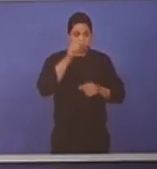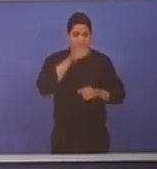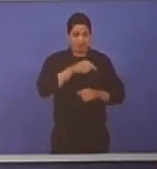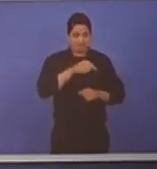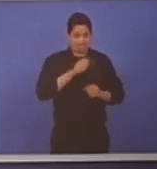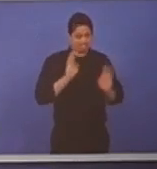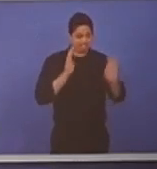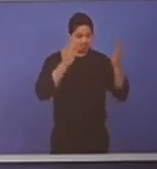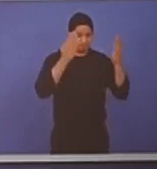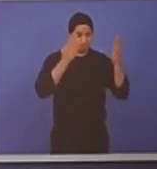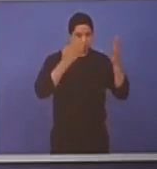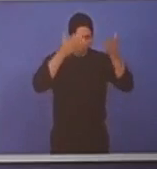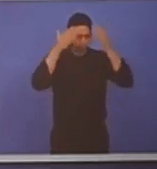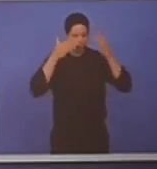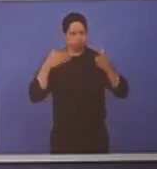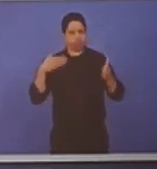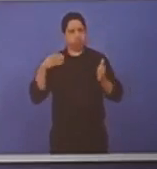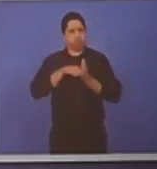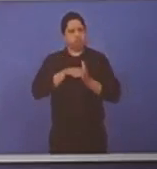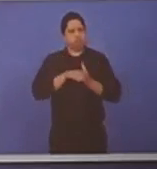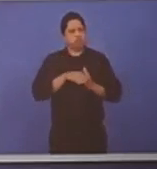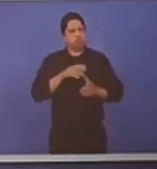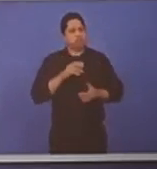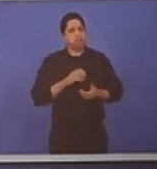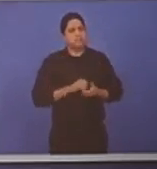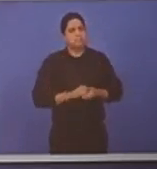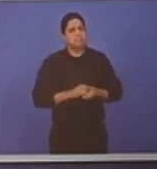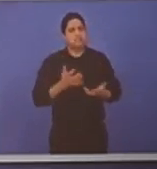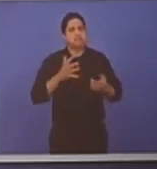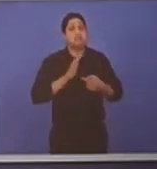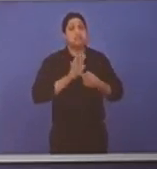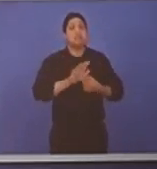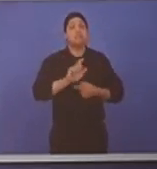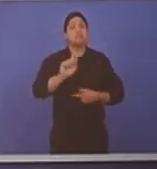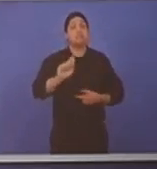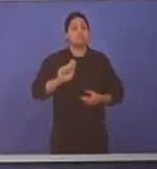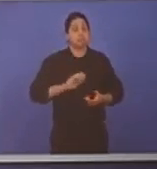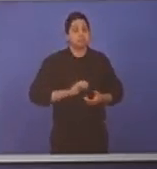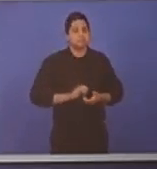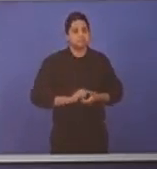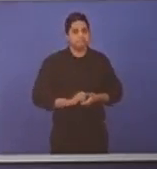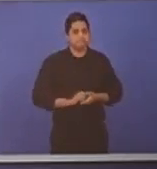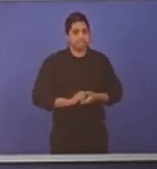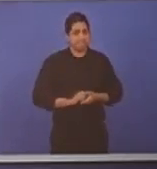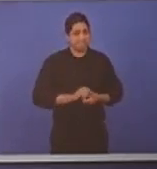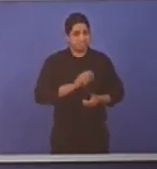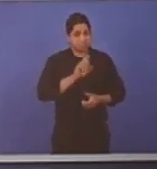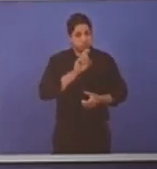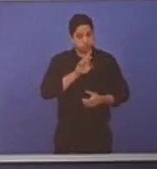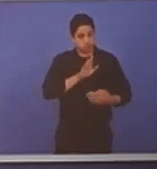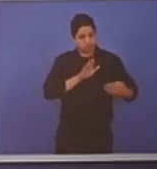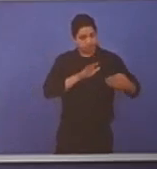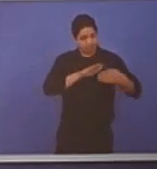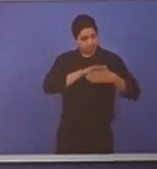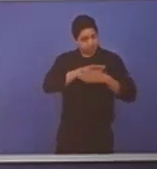So he found the king, the head of the household.